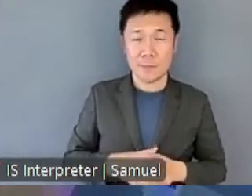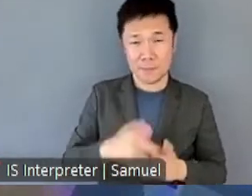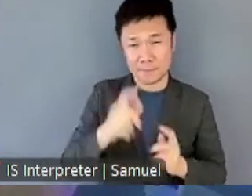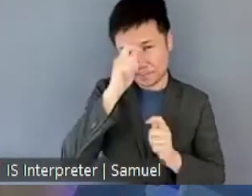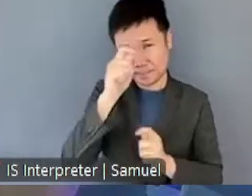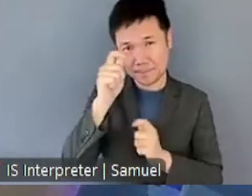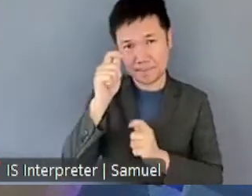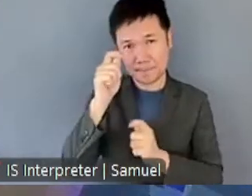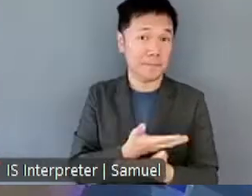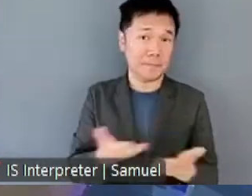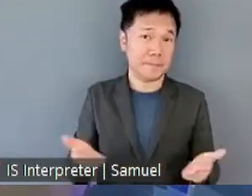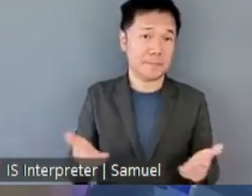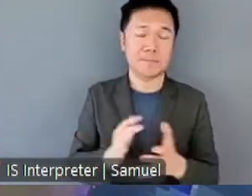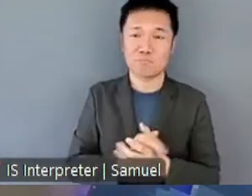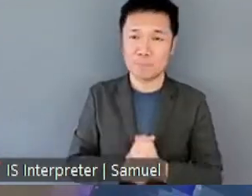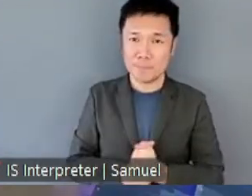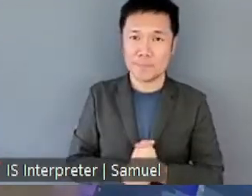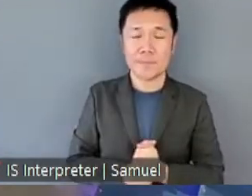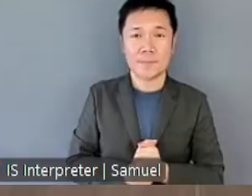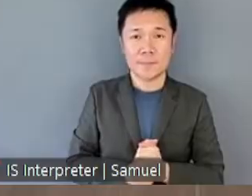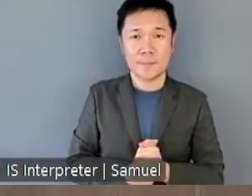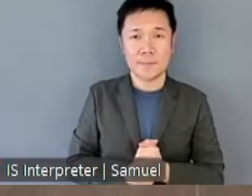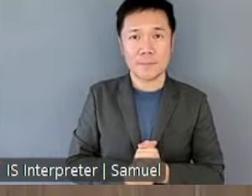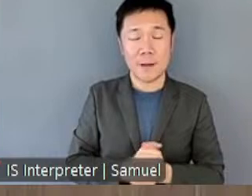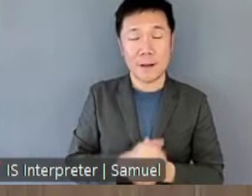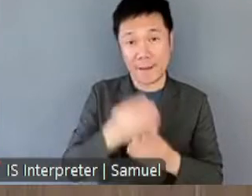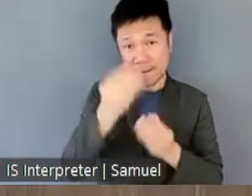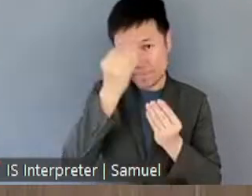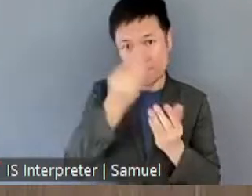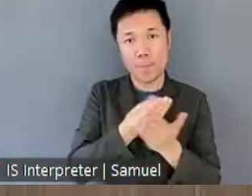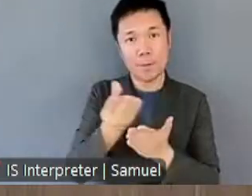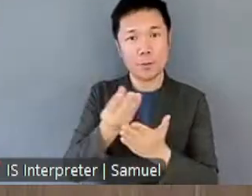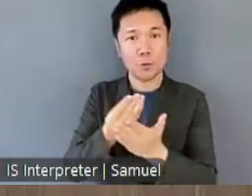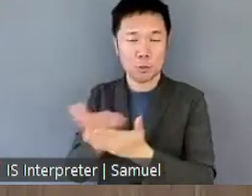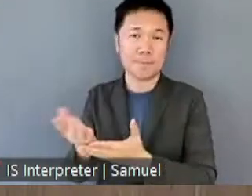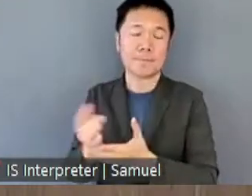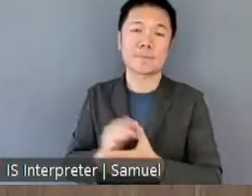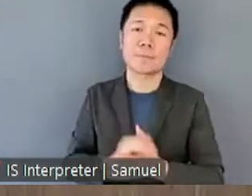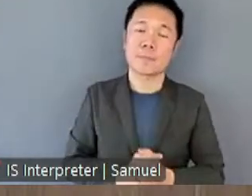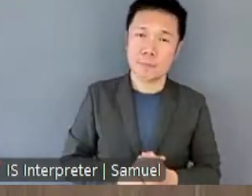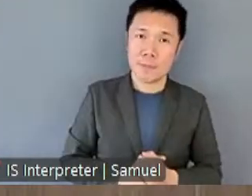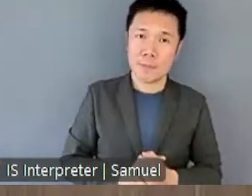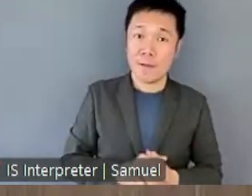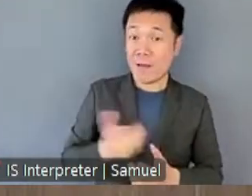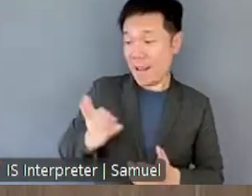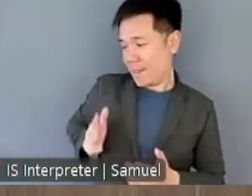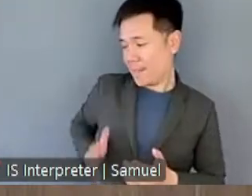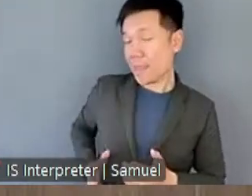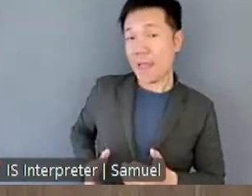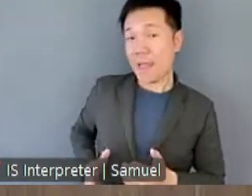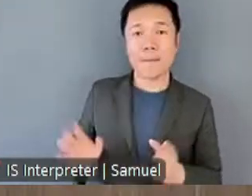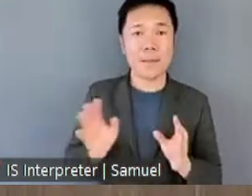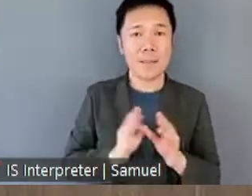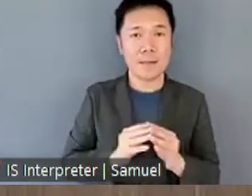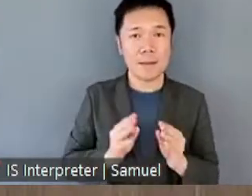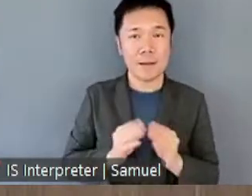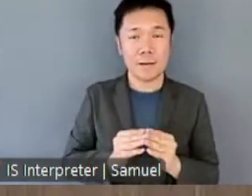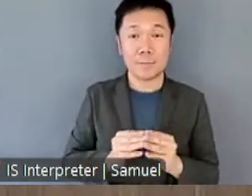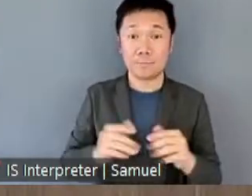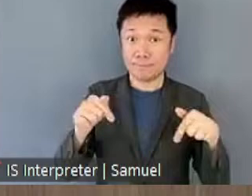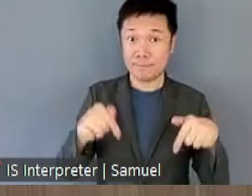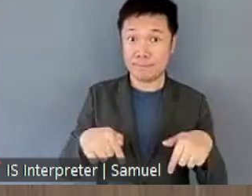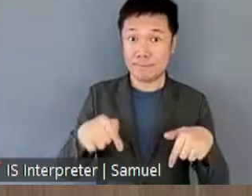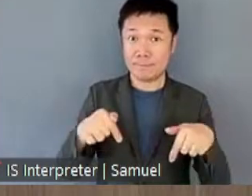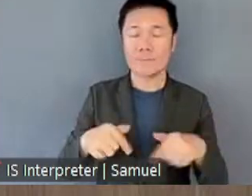Excellencies, I'd like to just give you some information on the side events that will